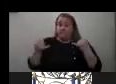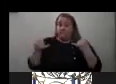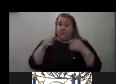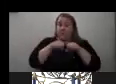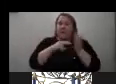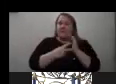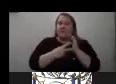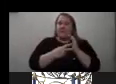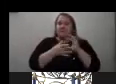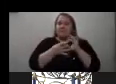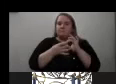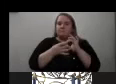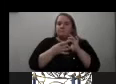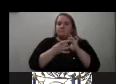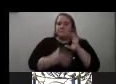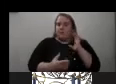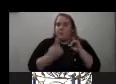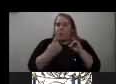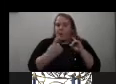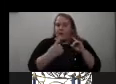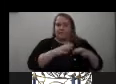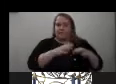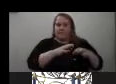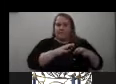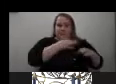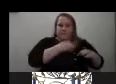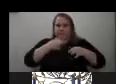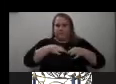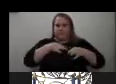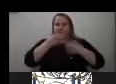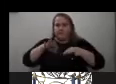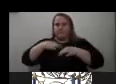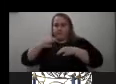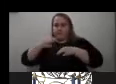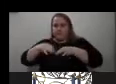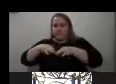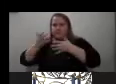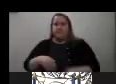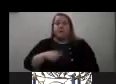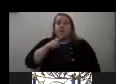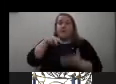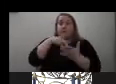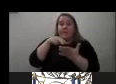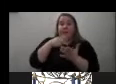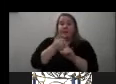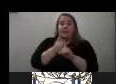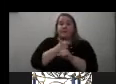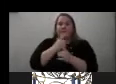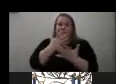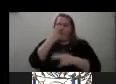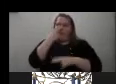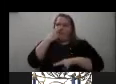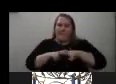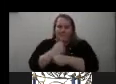one jewel. You didn't lose a whole bunch of them. So, but this ballet was a lot of fun to make. And I